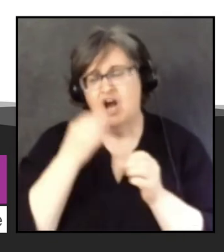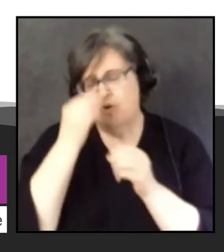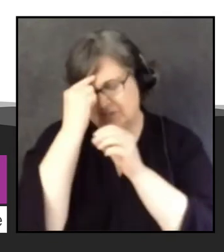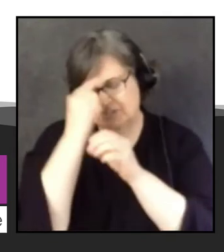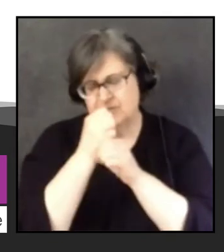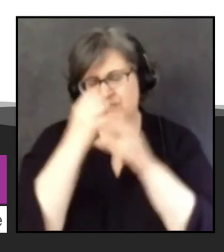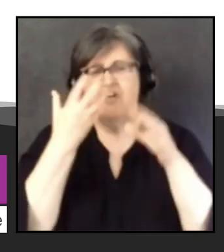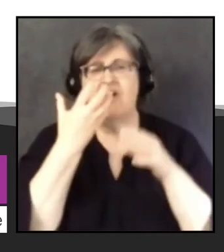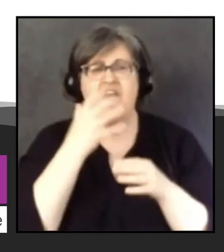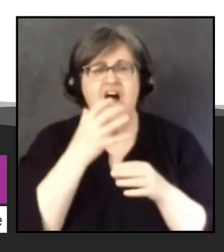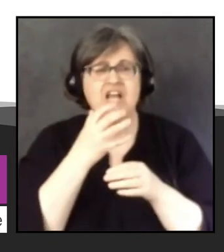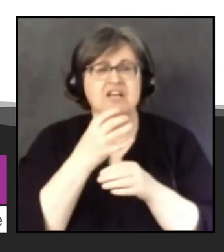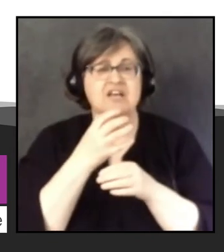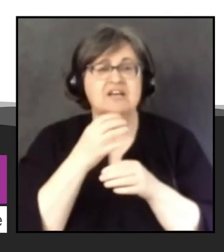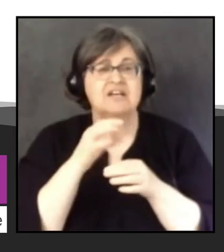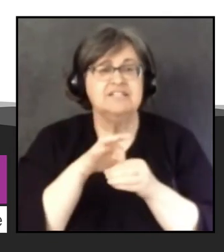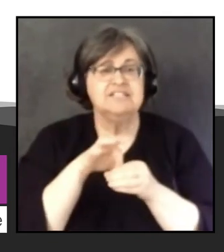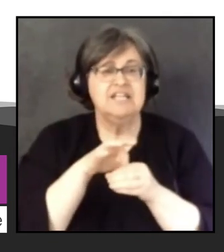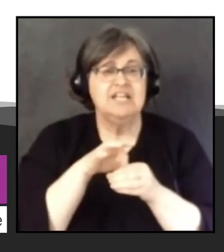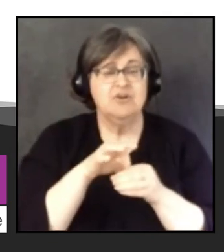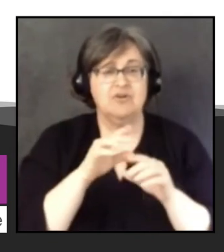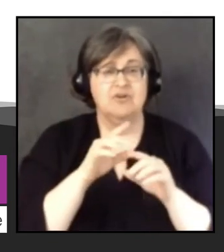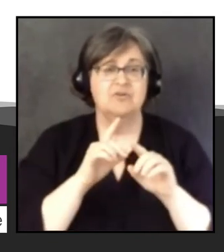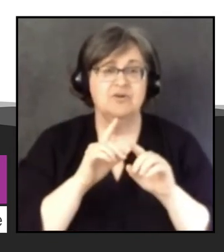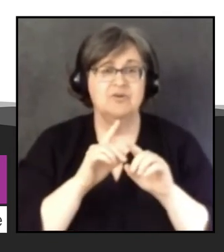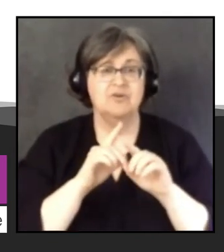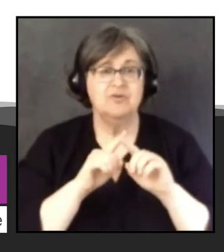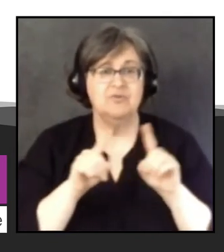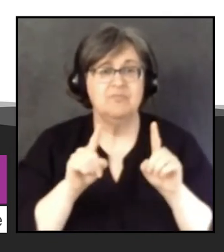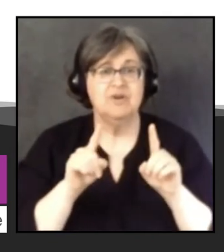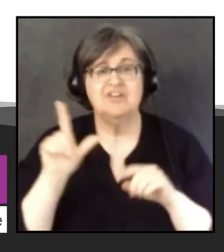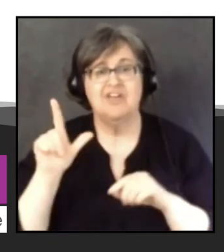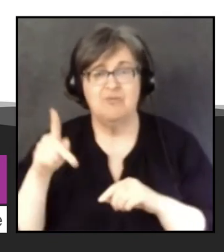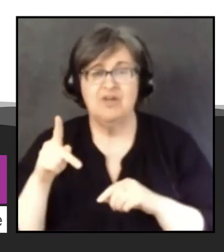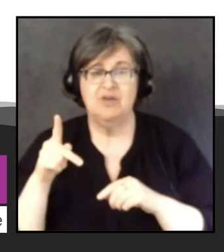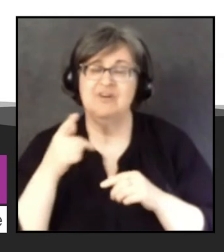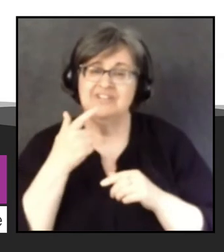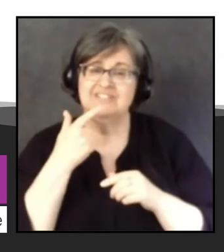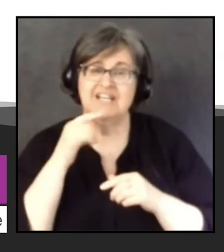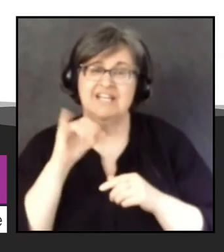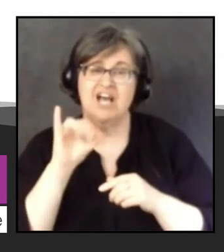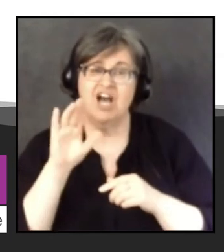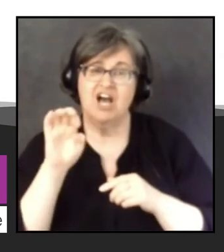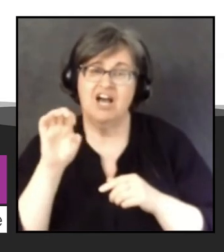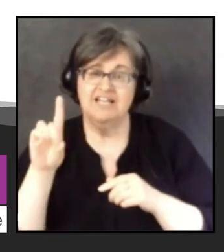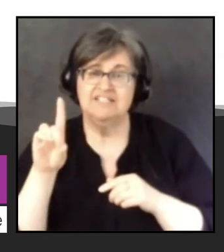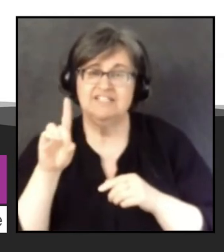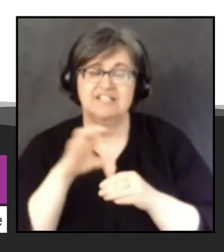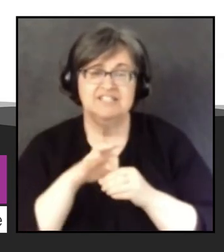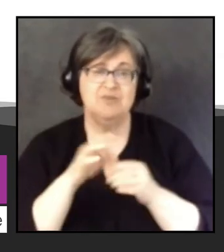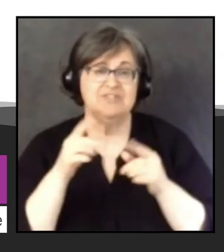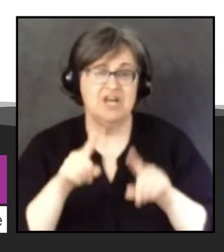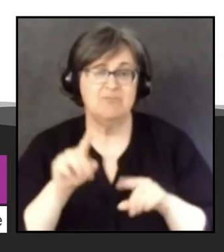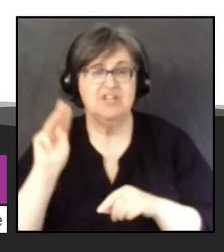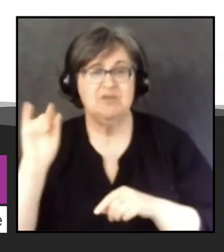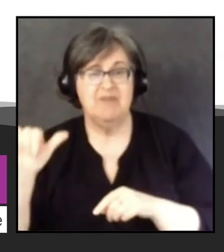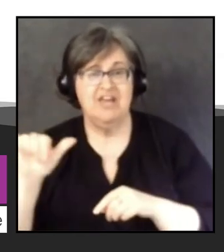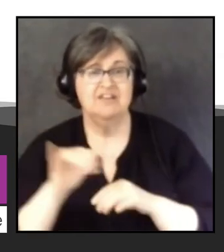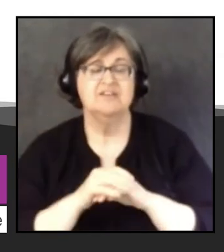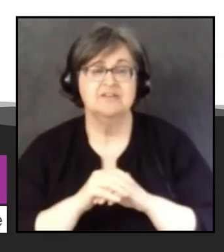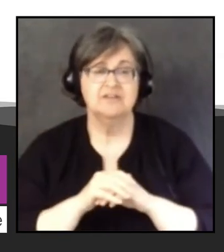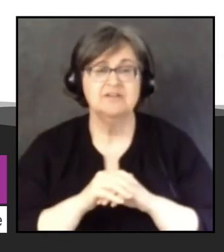tea I can make for people. But the lovely people from the LP suggested iced tea because it would happen in May. And